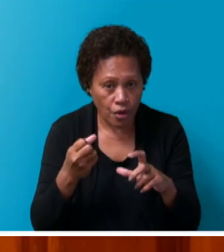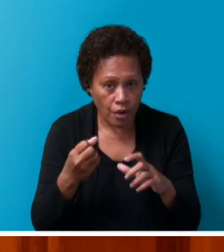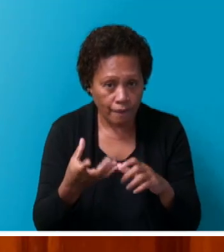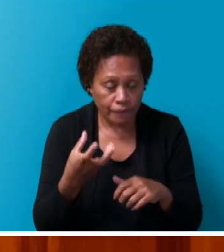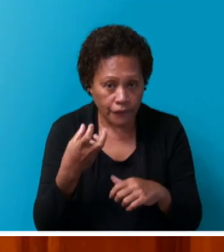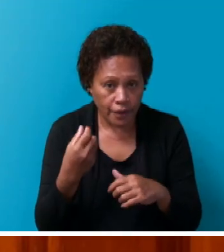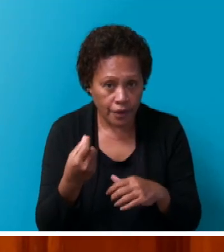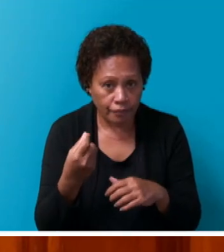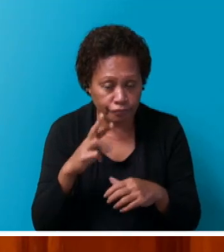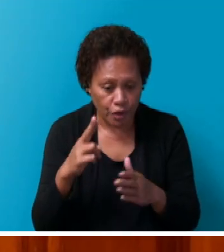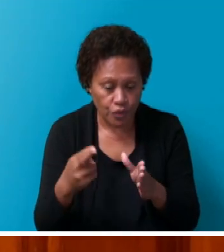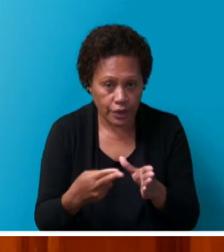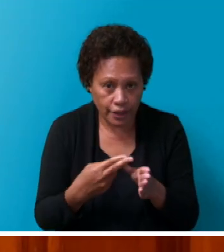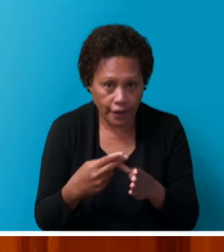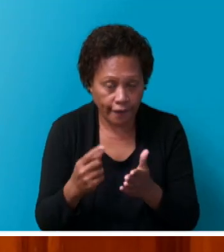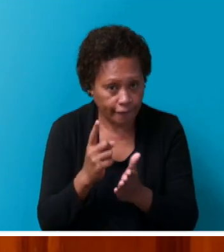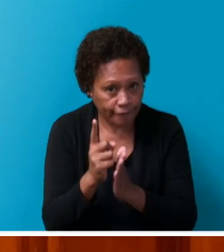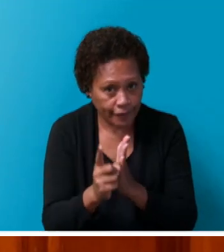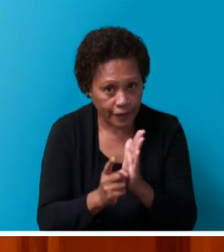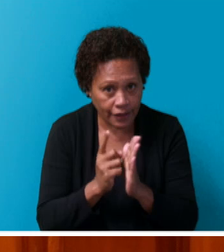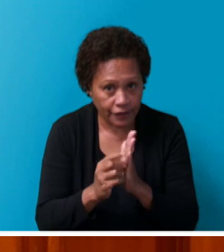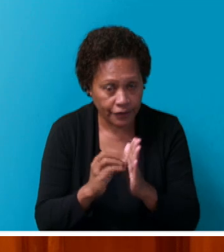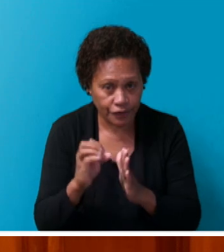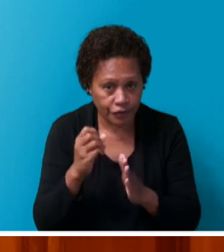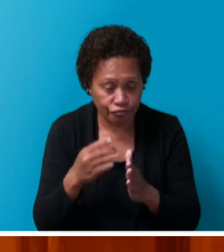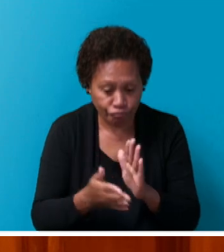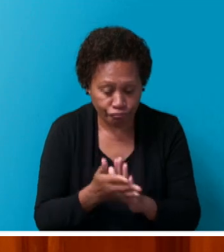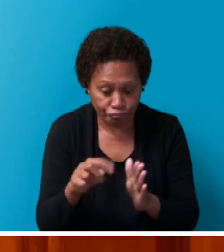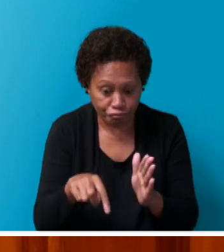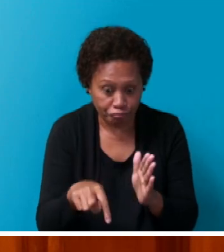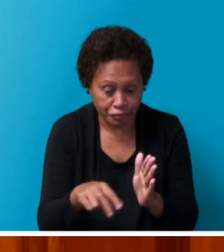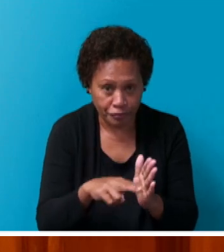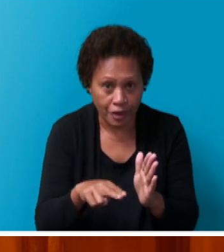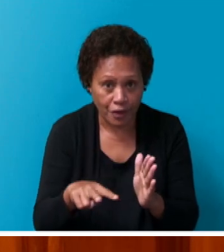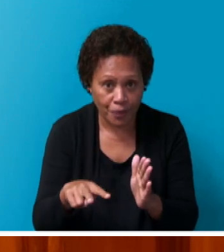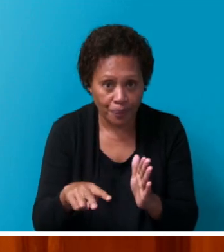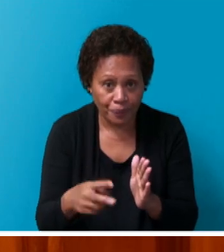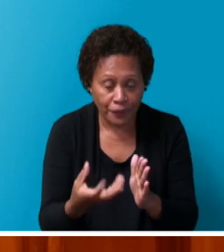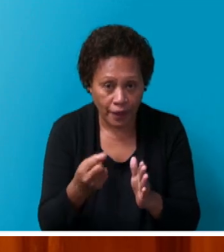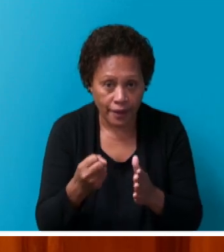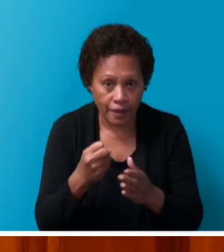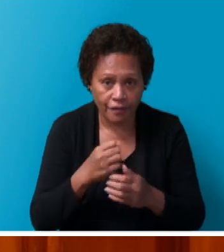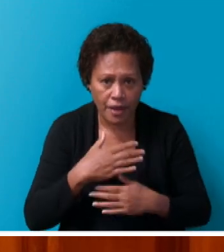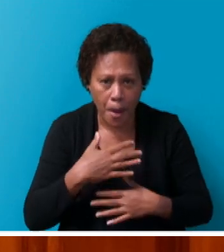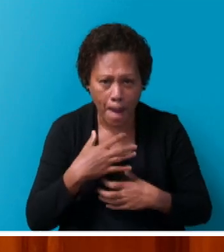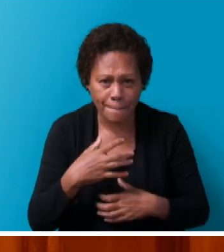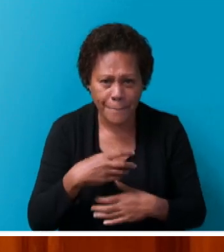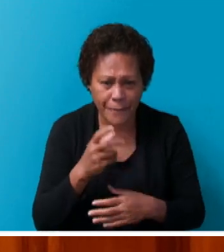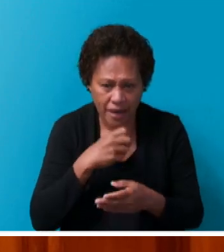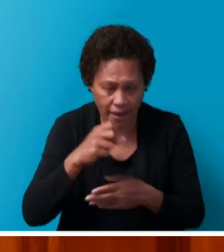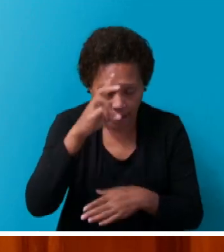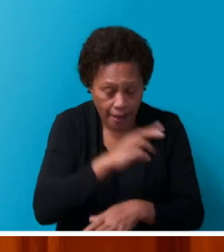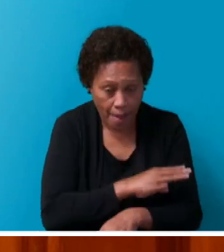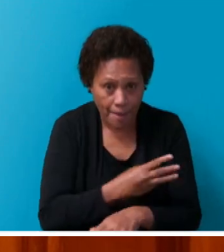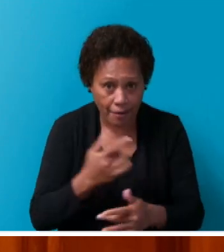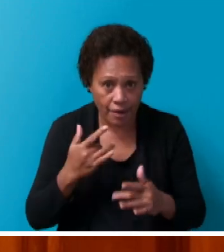we retrieve them after an hour or so and go and watch the footage. They revealed breathtaking snapshots of Kandavu's marine life,